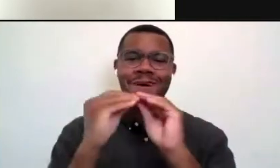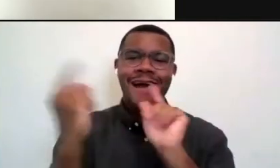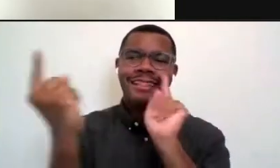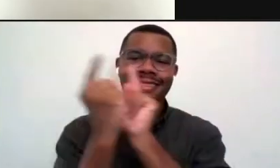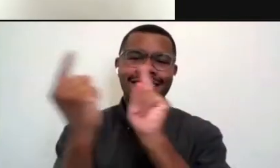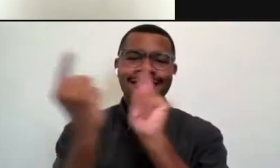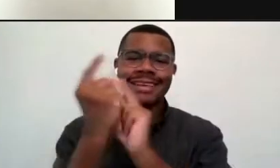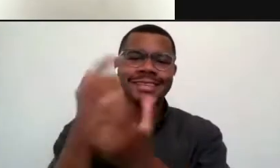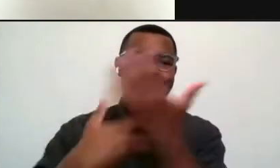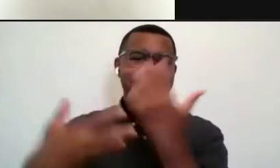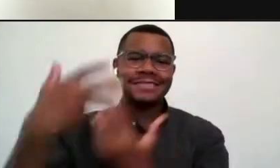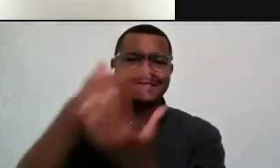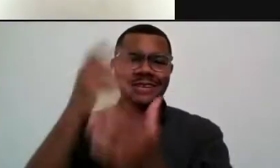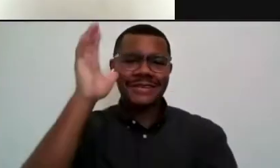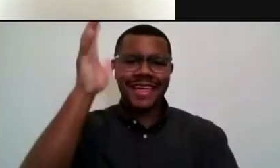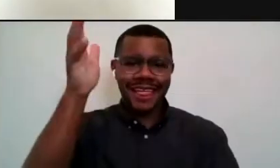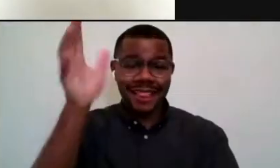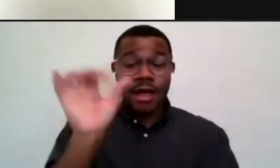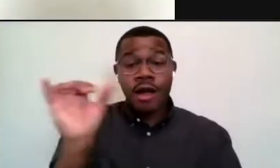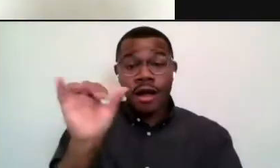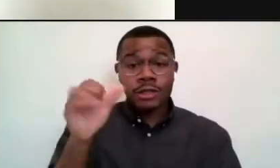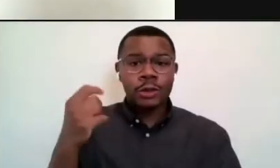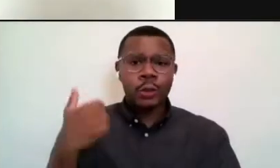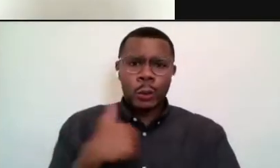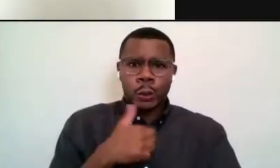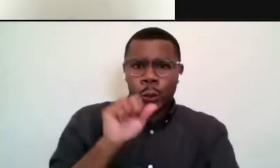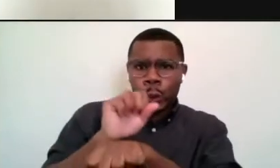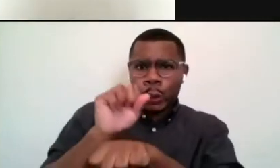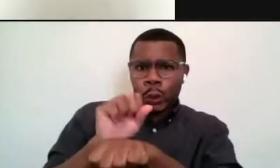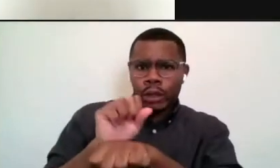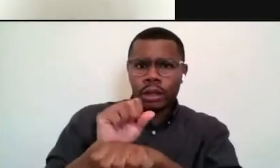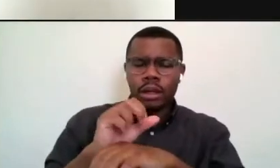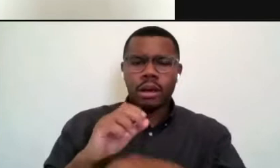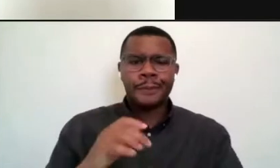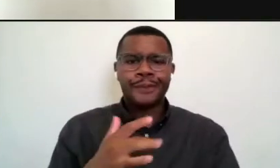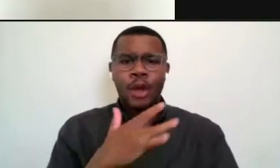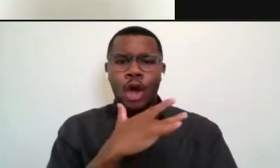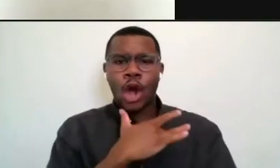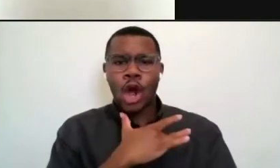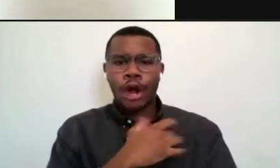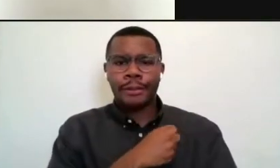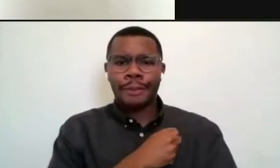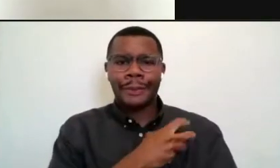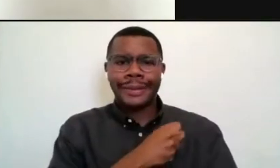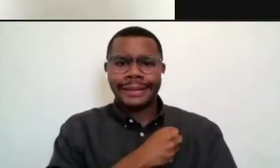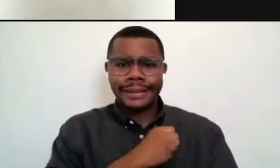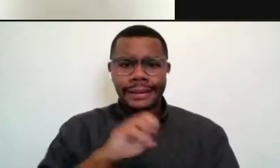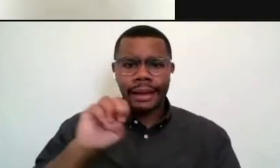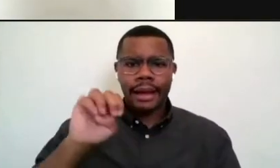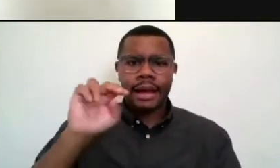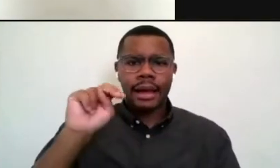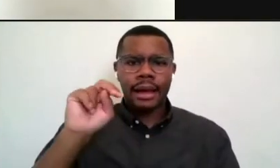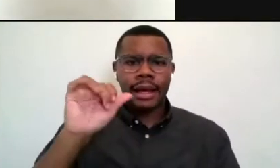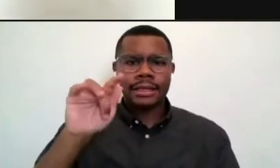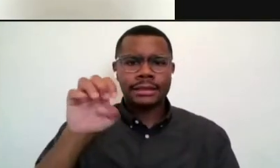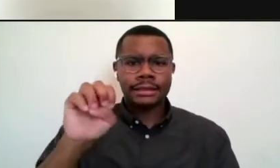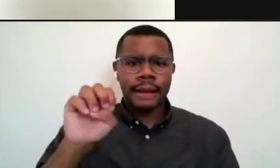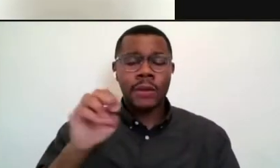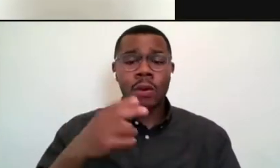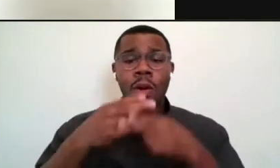we're working on a project with you, Heartbeat Ensemble, called Book of Gwen, yes. Which will be